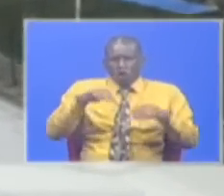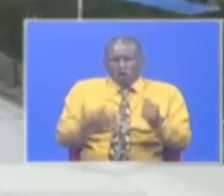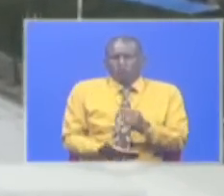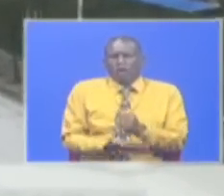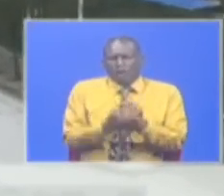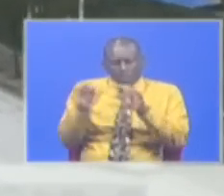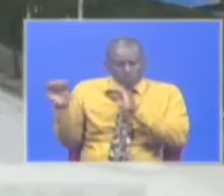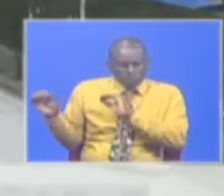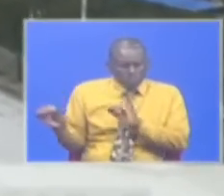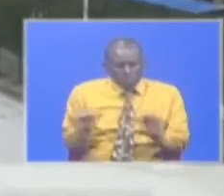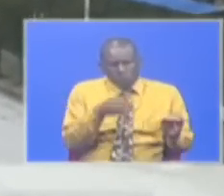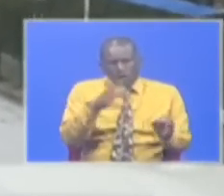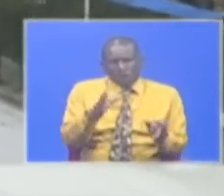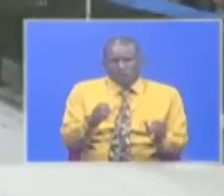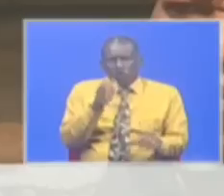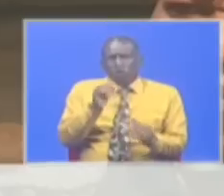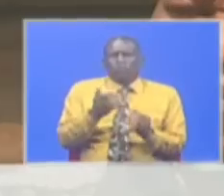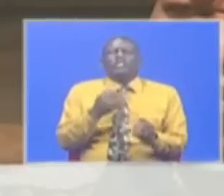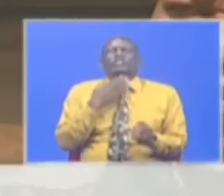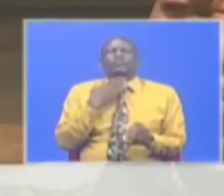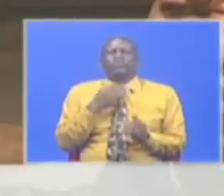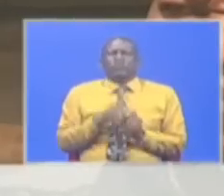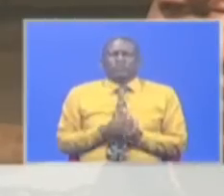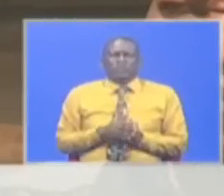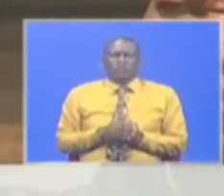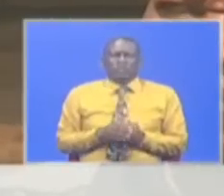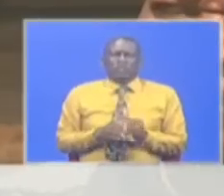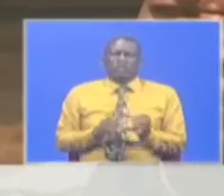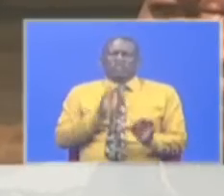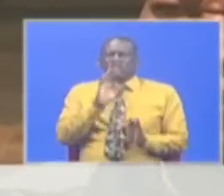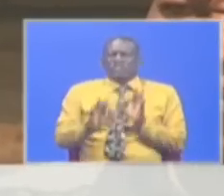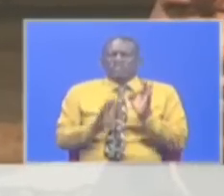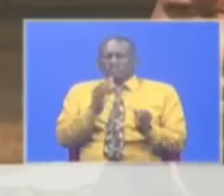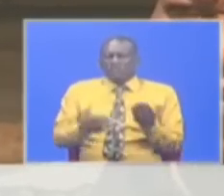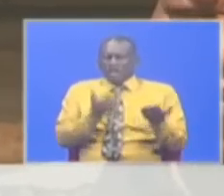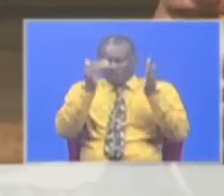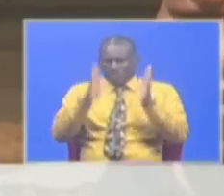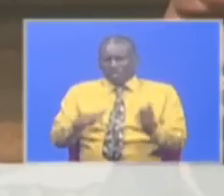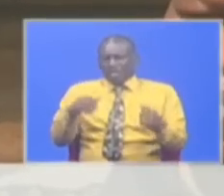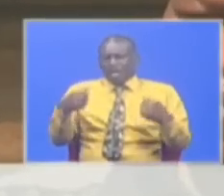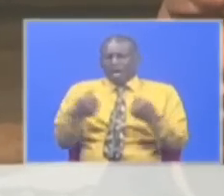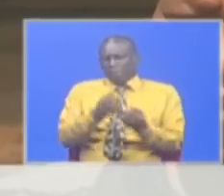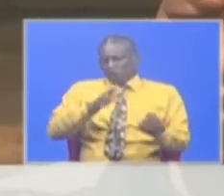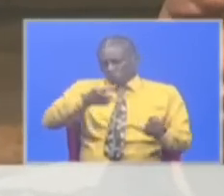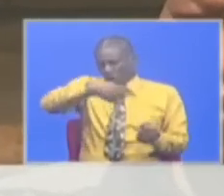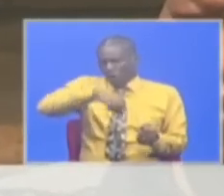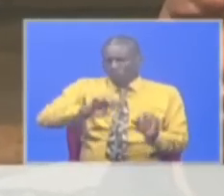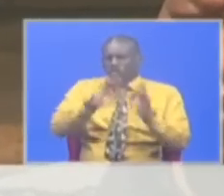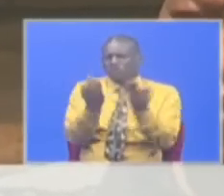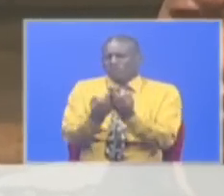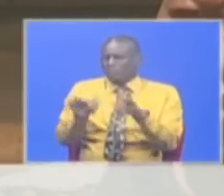evacuation that they so desperately want. Should anything happen to them, they will bring them home